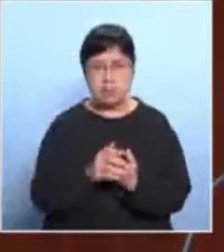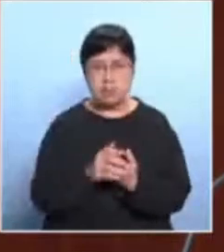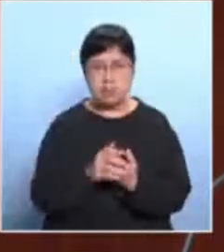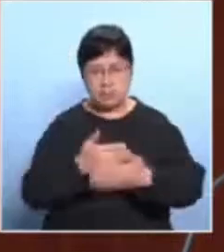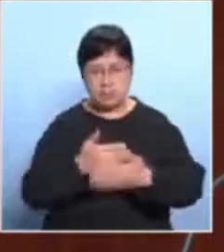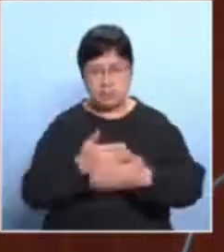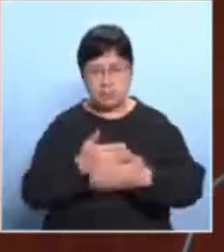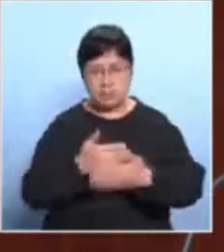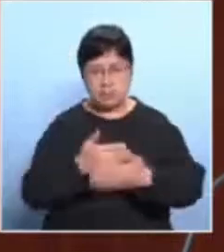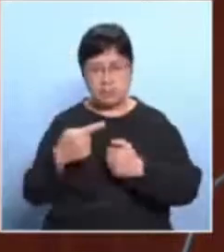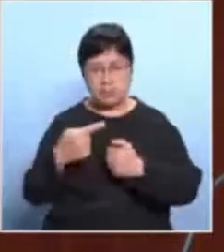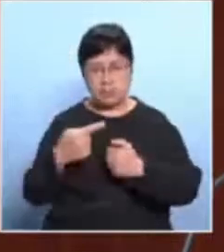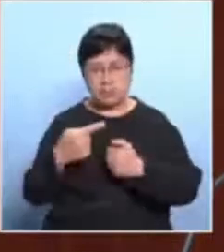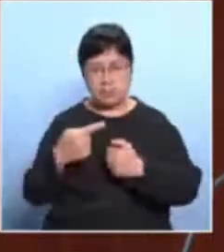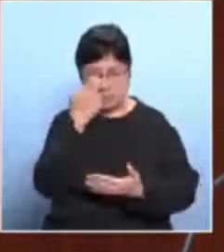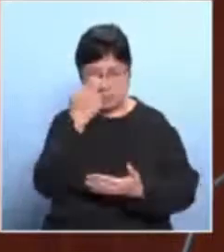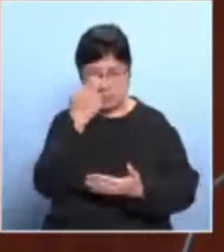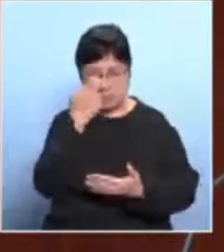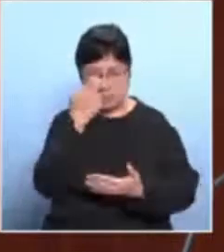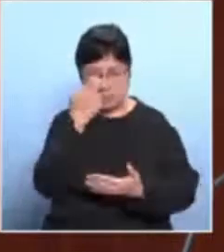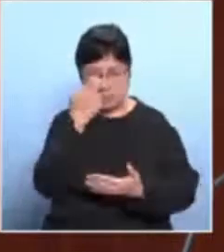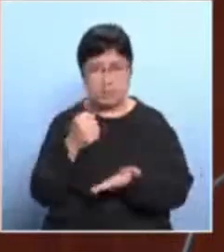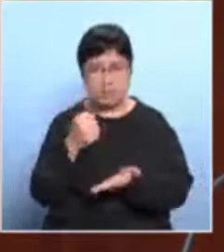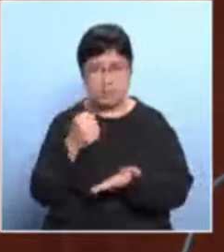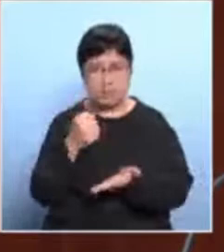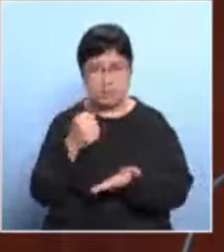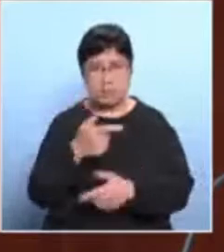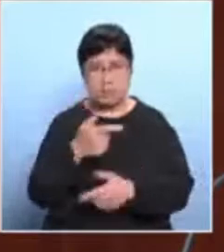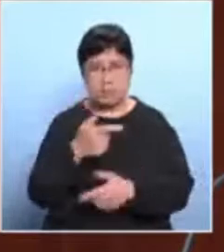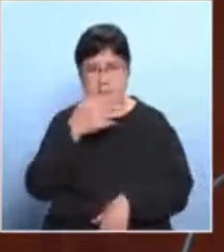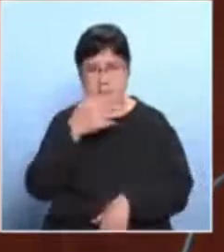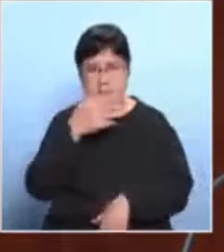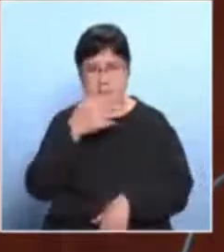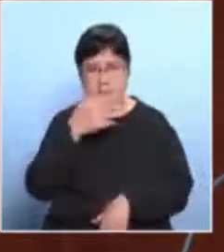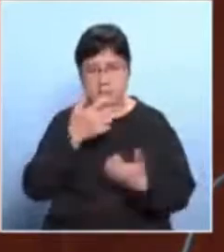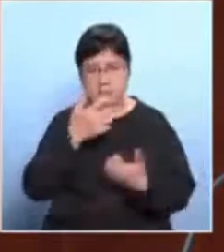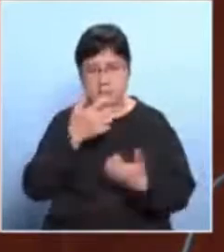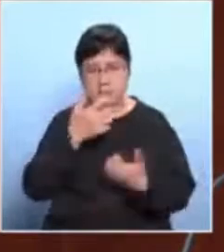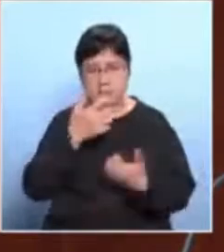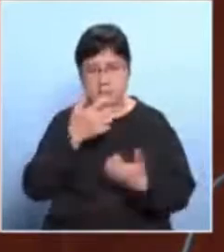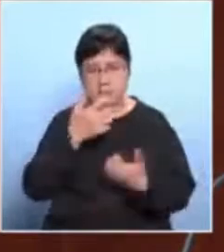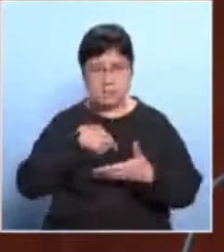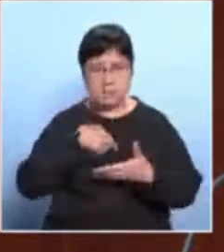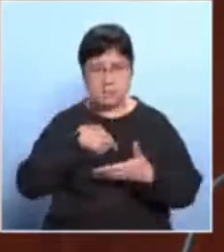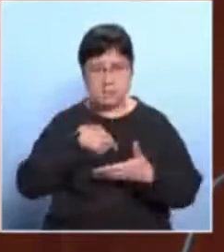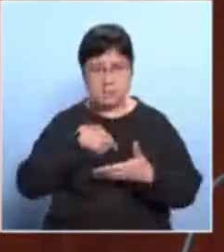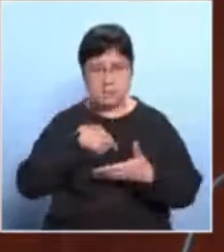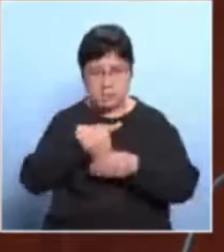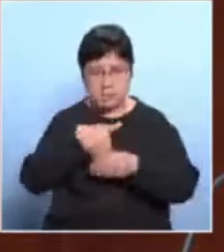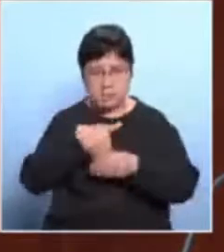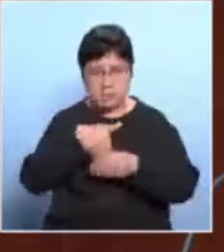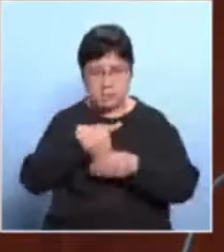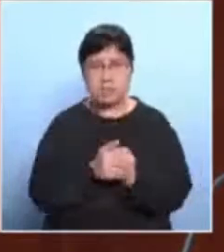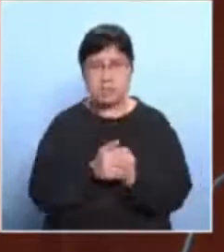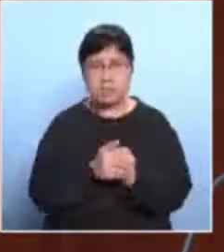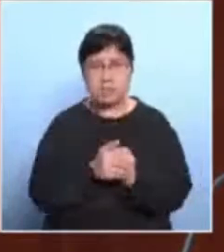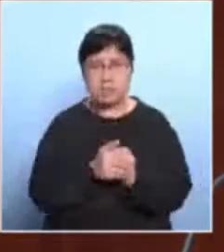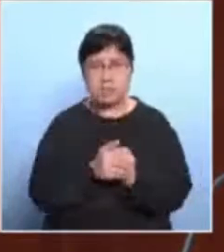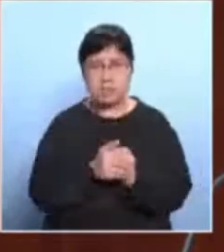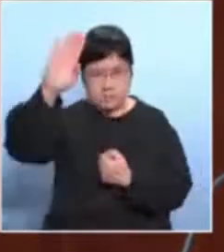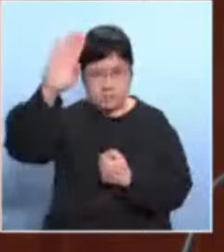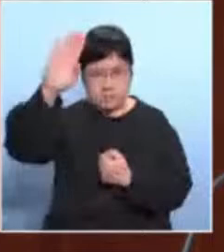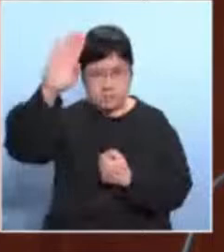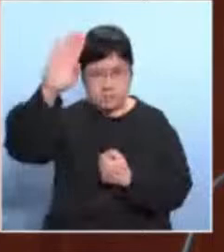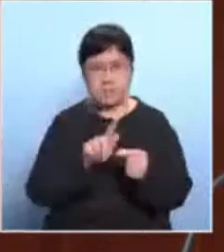primary evaluation approach in approving applications for registration of pharmaceutical products and explore the upgrading of the